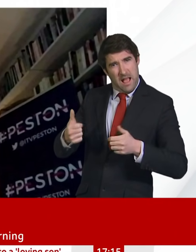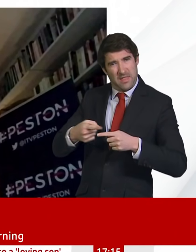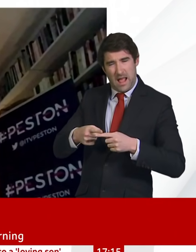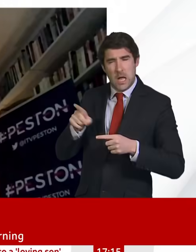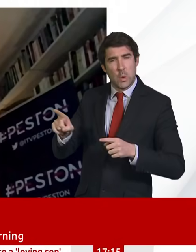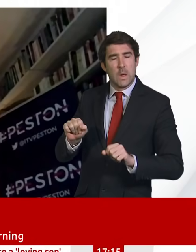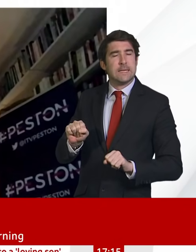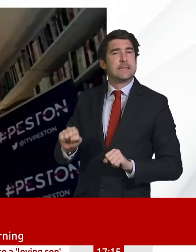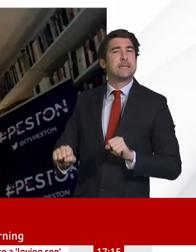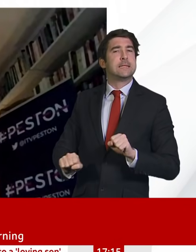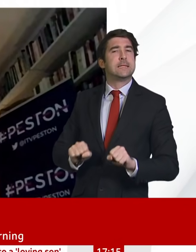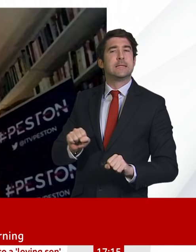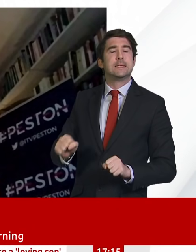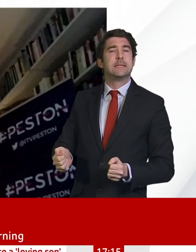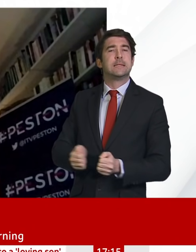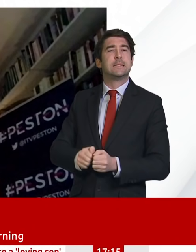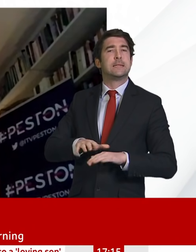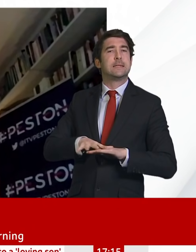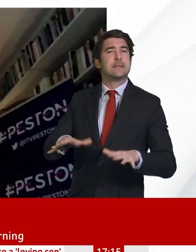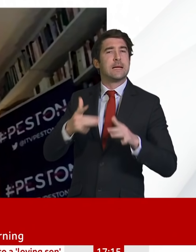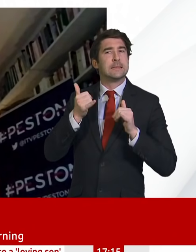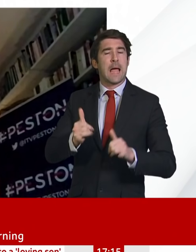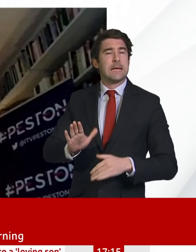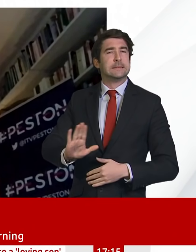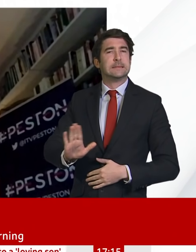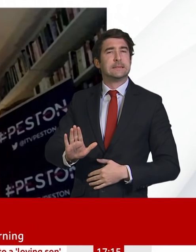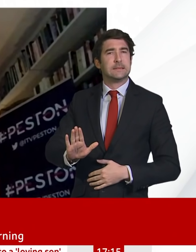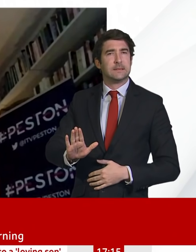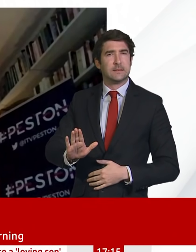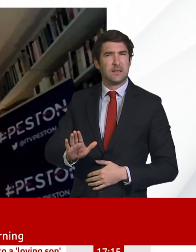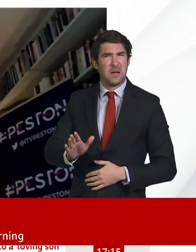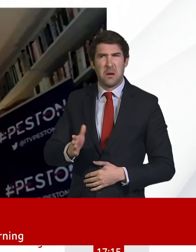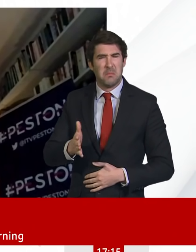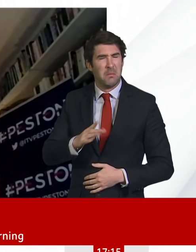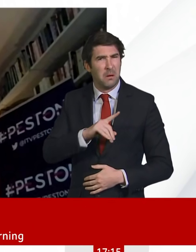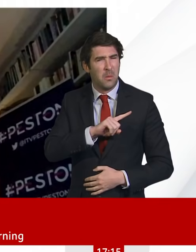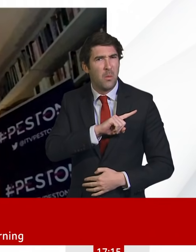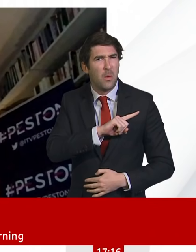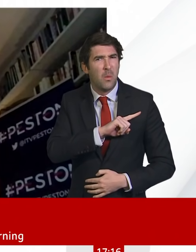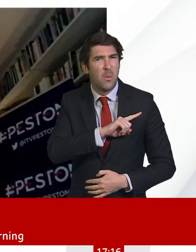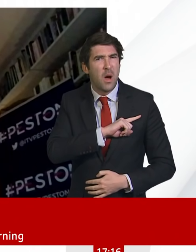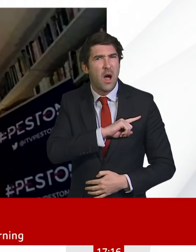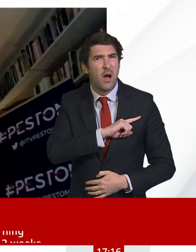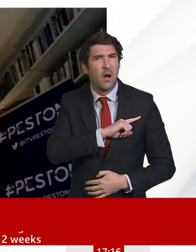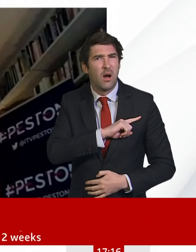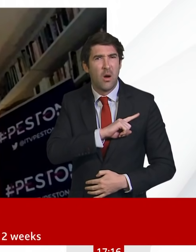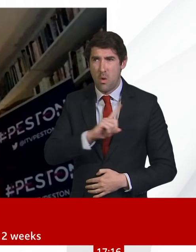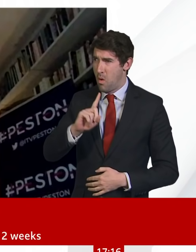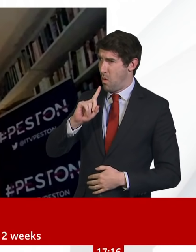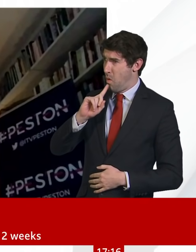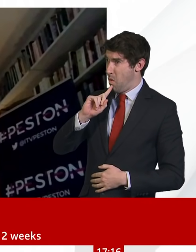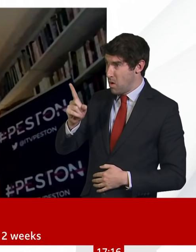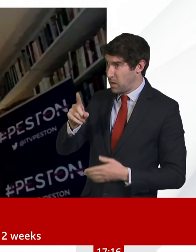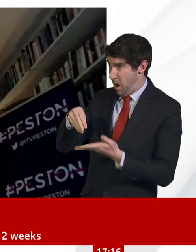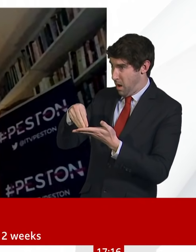in giving its approval to the use of these tests. I'm also told that these tests would be an alternative to PCR and